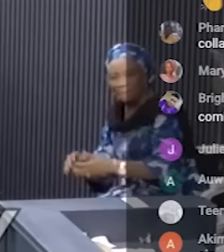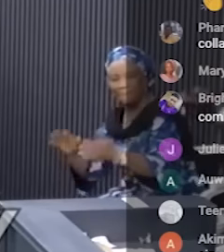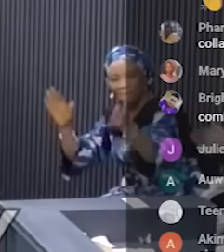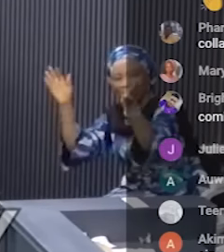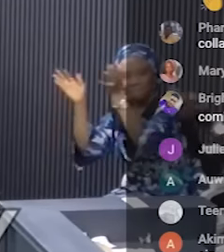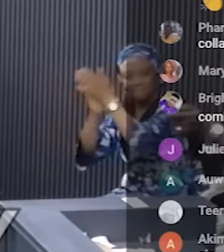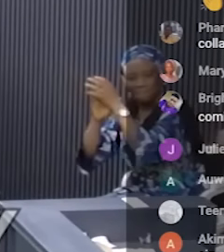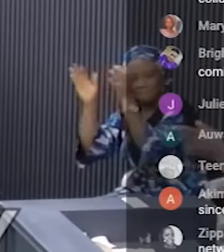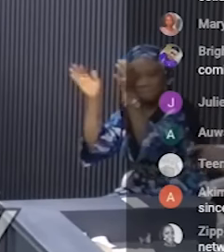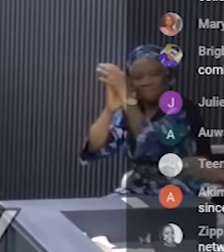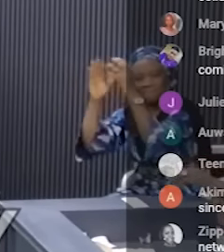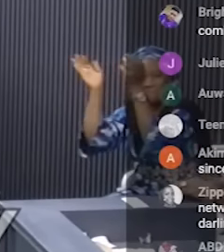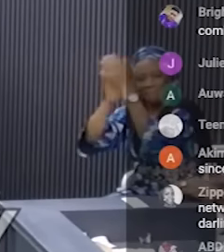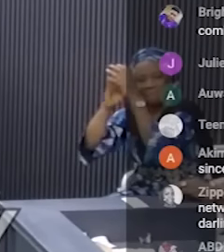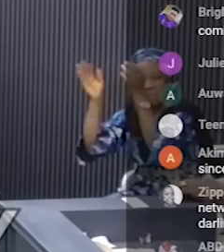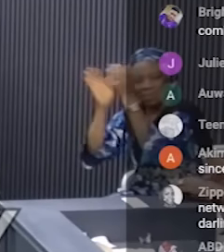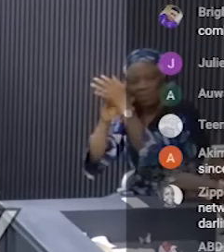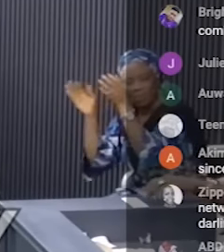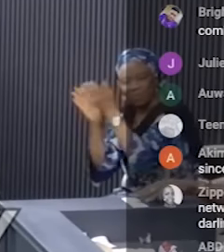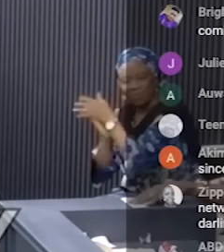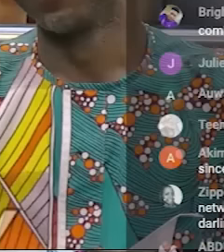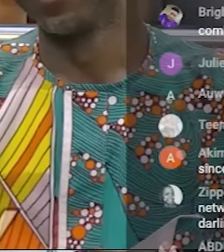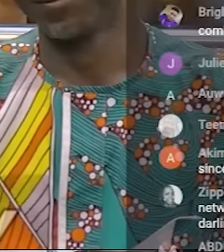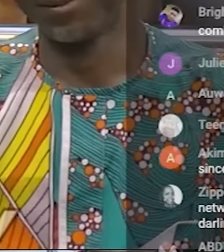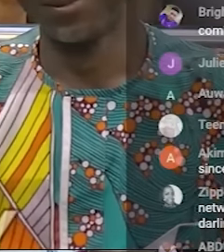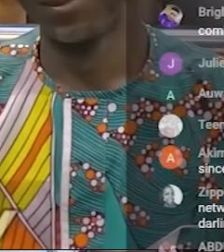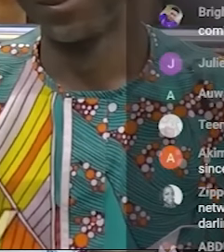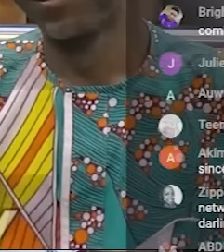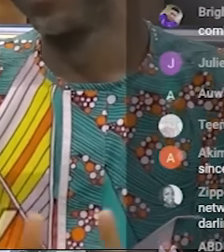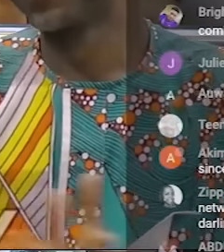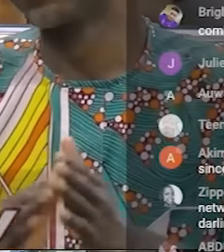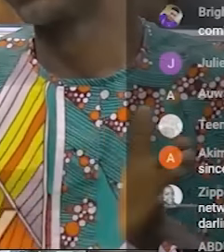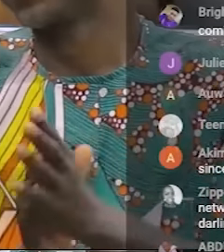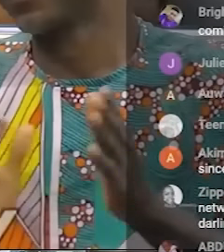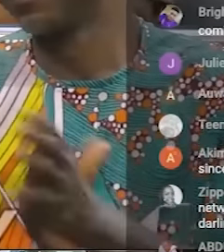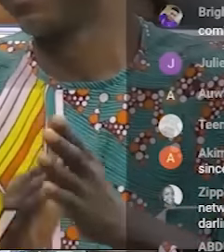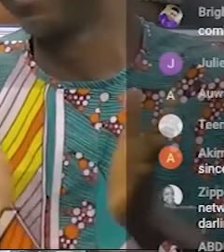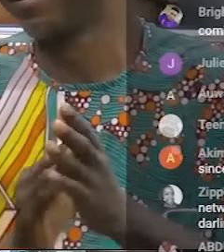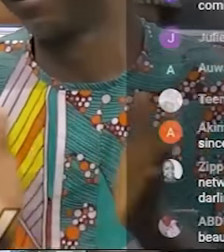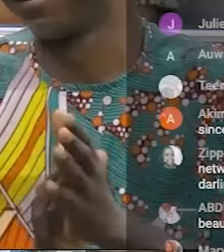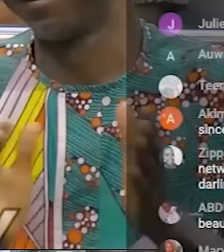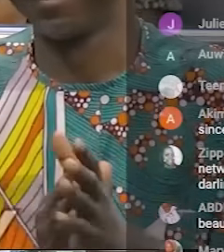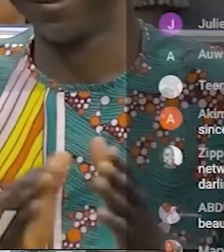Correct. Overpass. On a see waiting promotion motive.